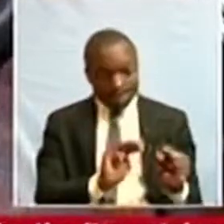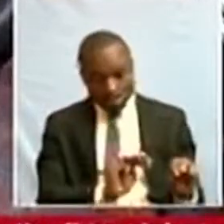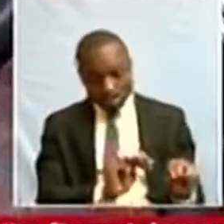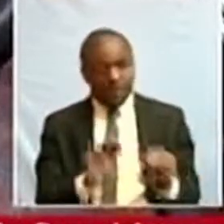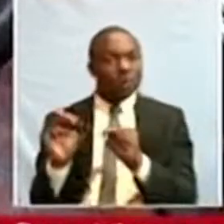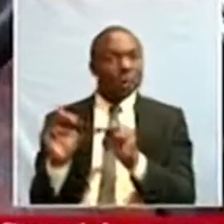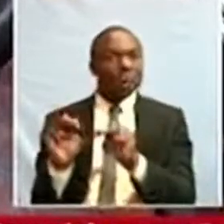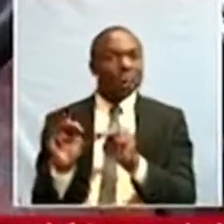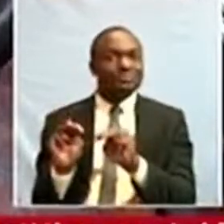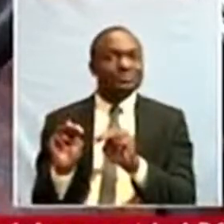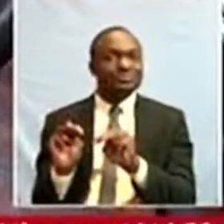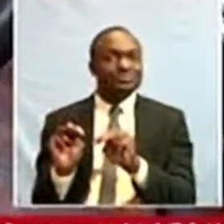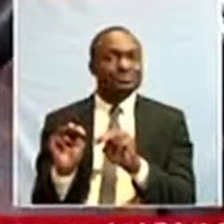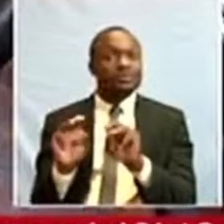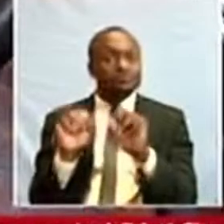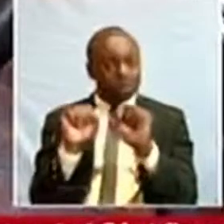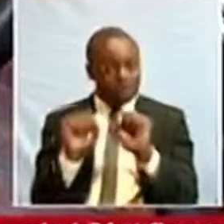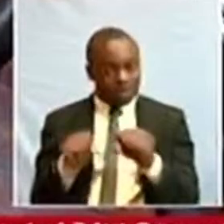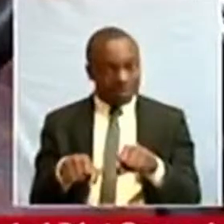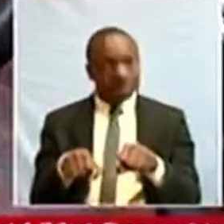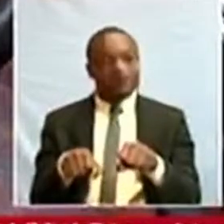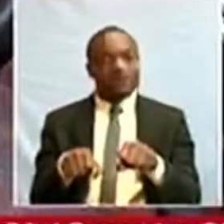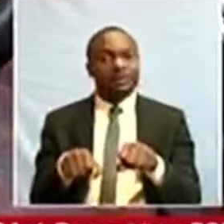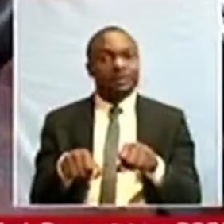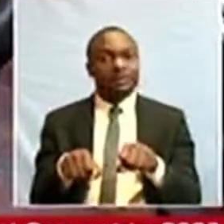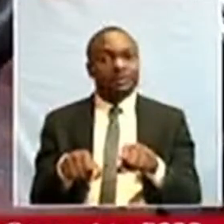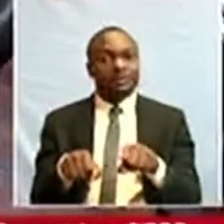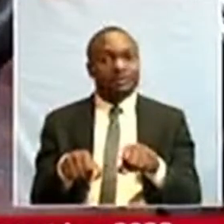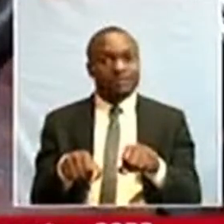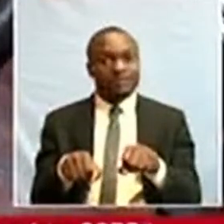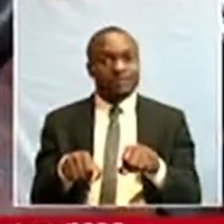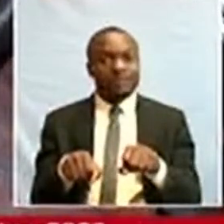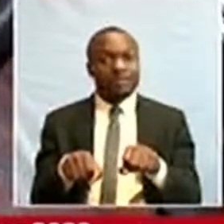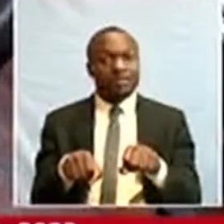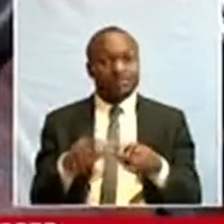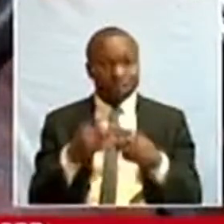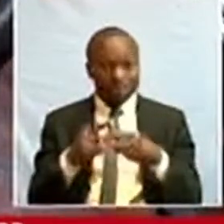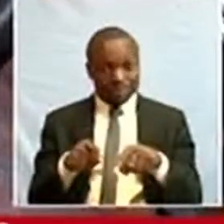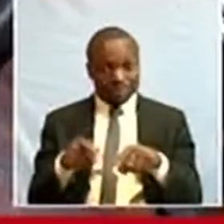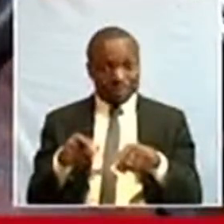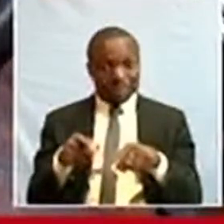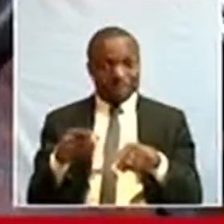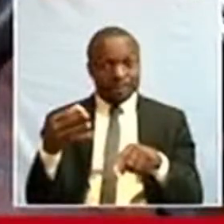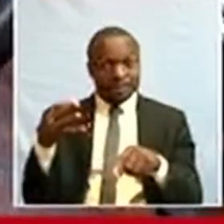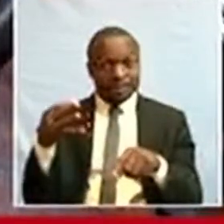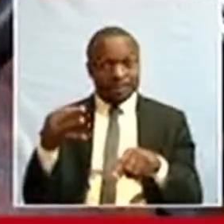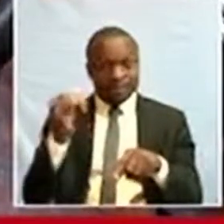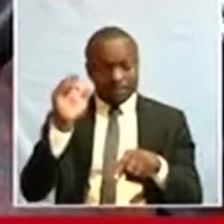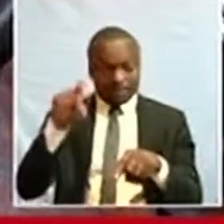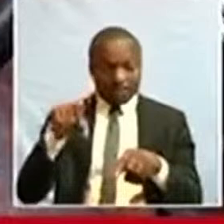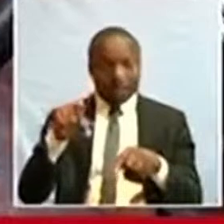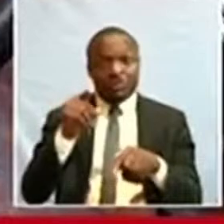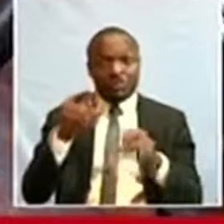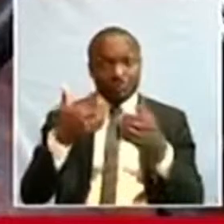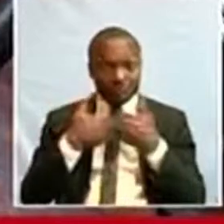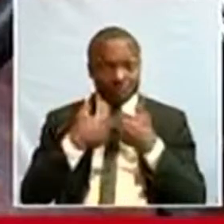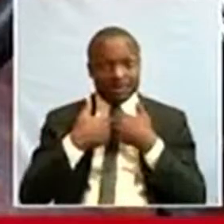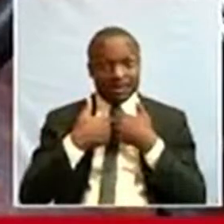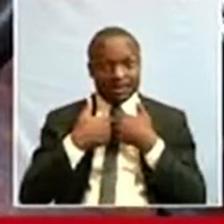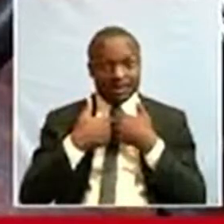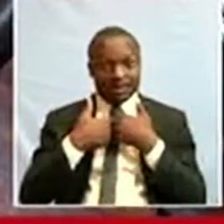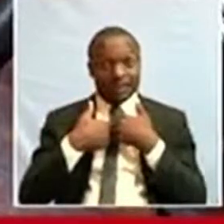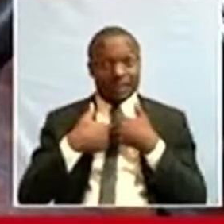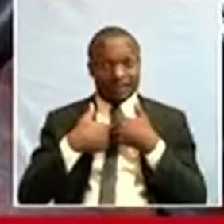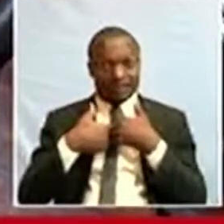to interface with FISIP, as it were? And don't forget you have a presentation to make. You